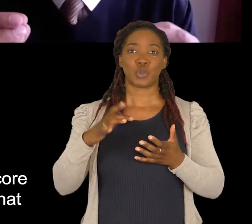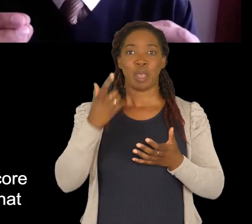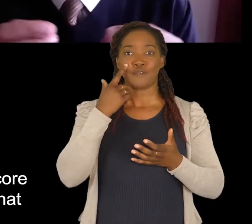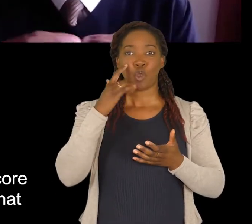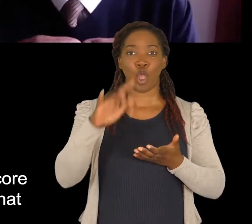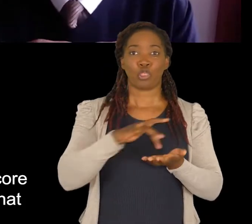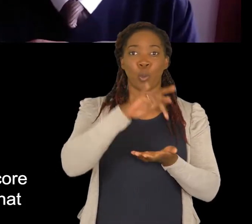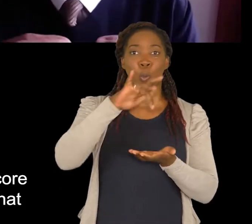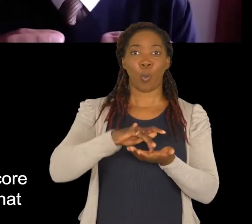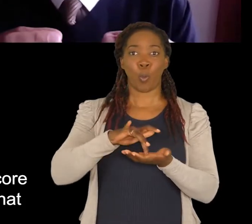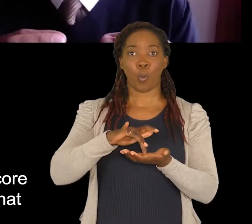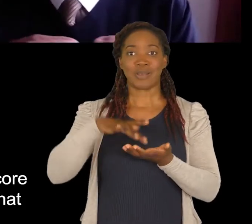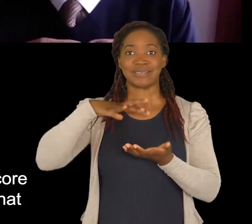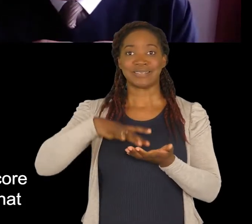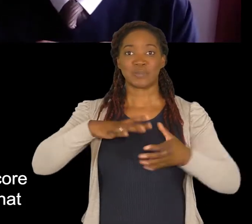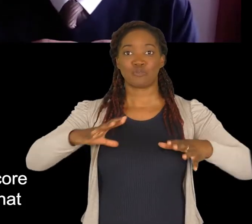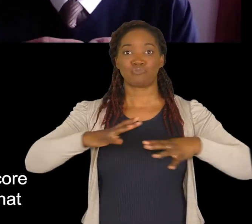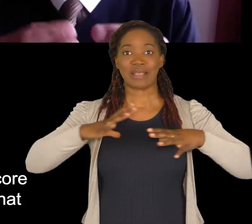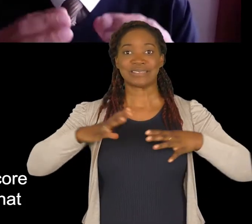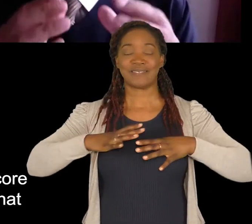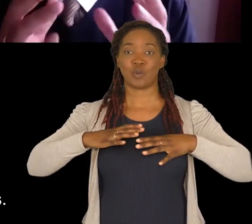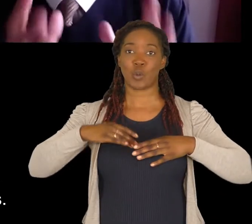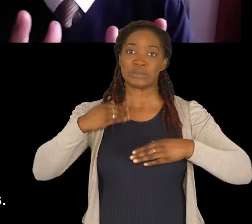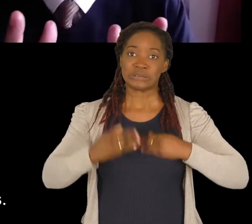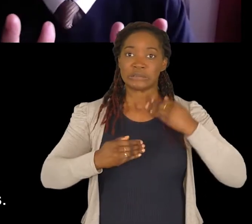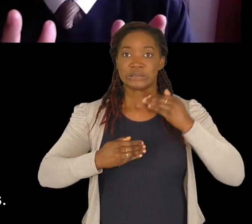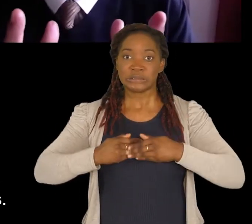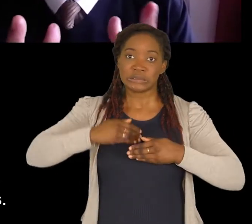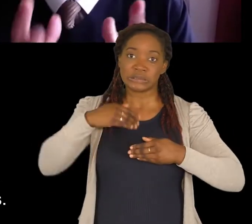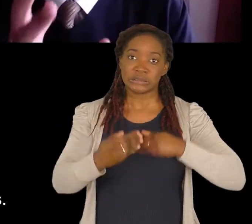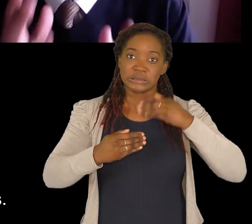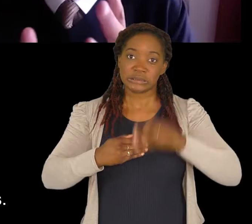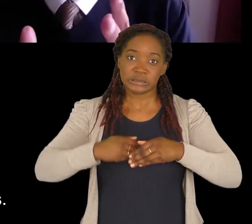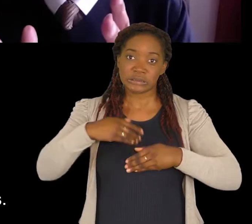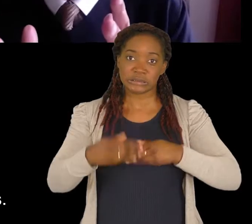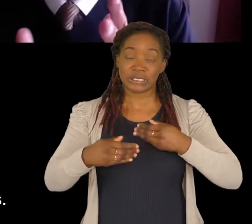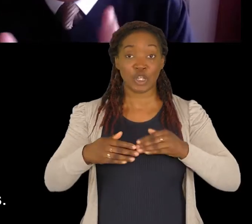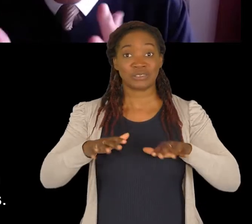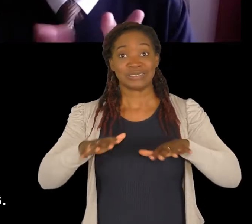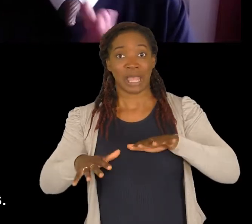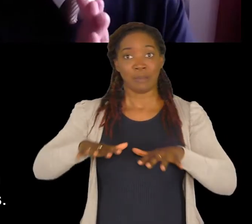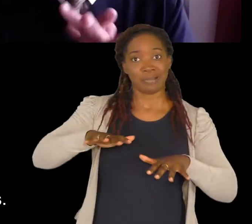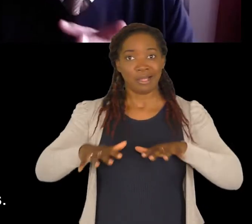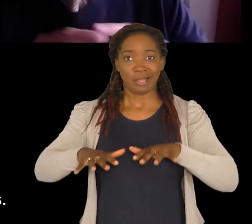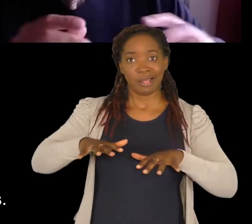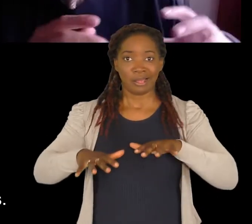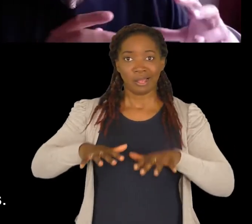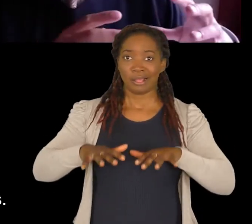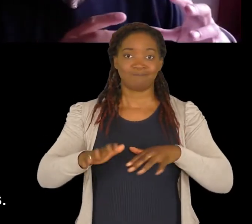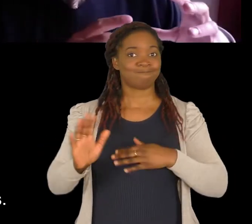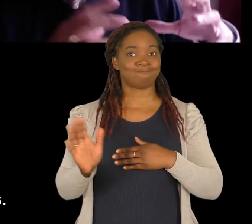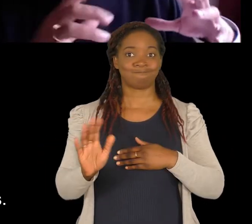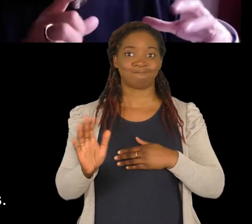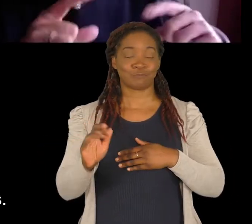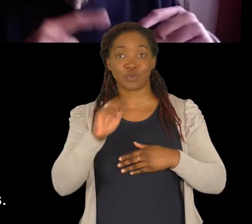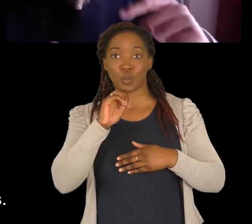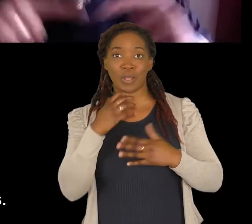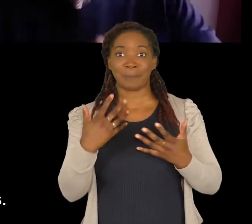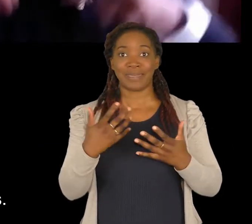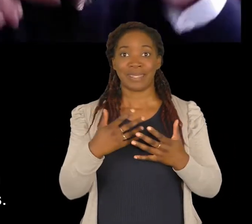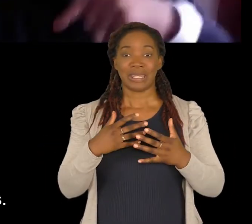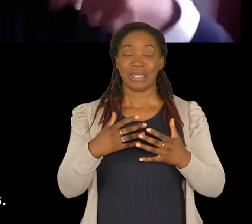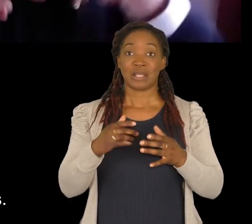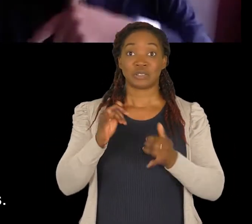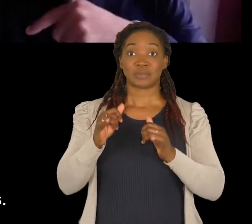it, you have to be ready for a journey that is going to be unstable, okay, and that is going to result